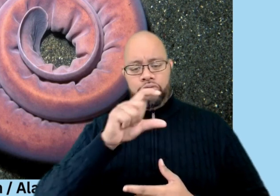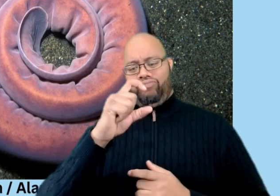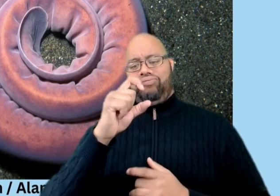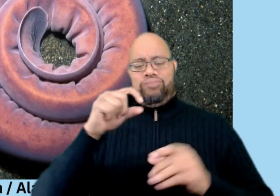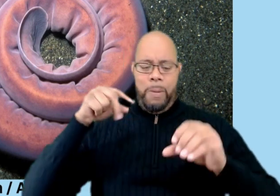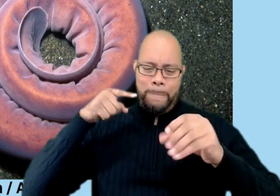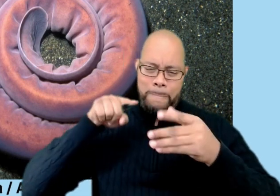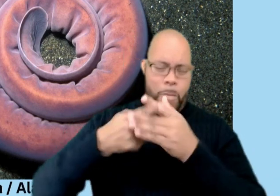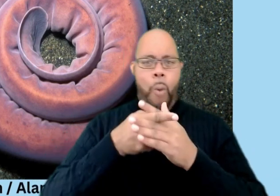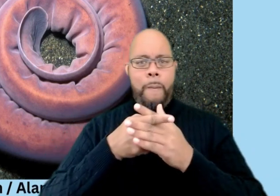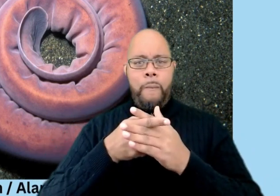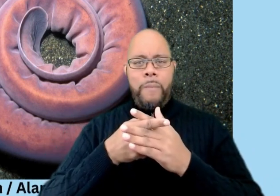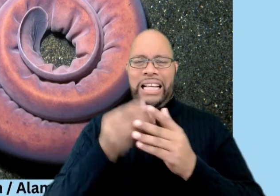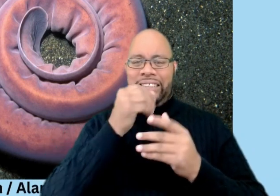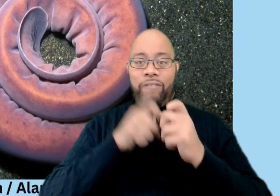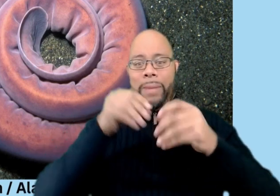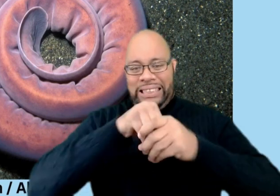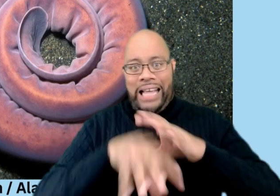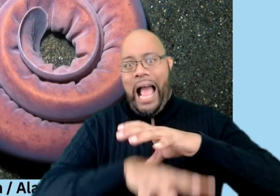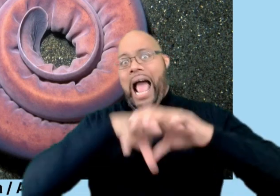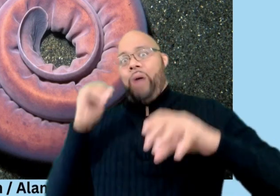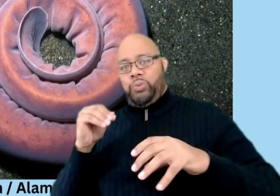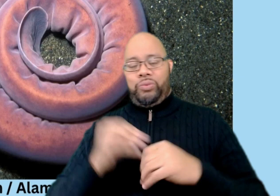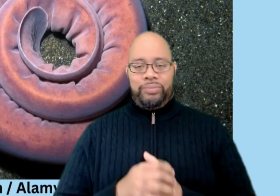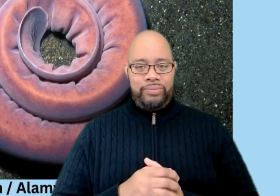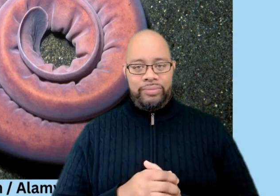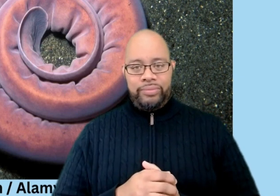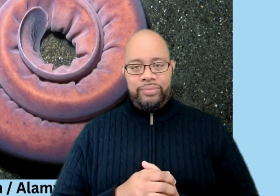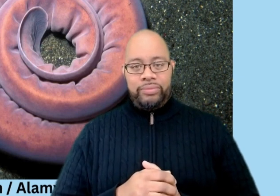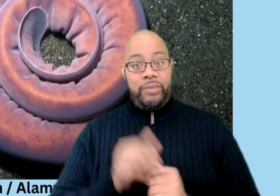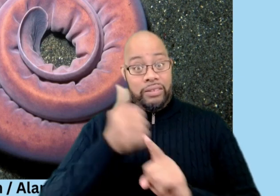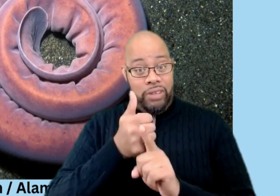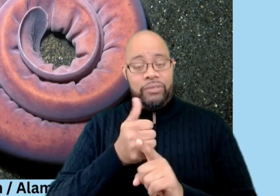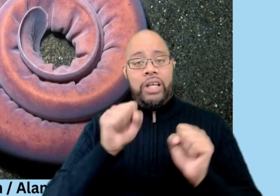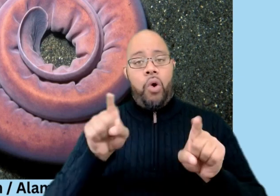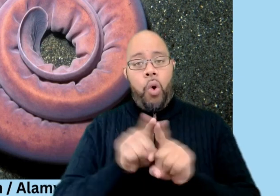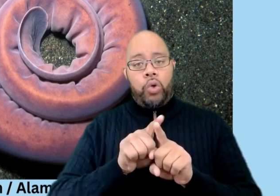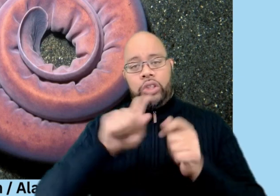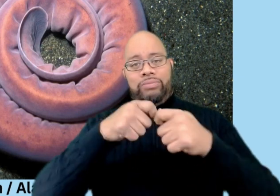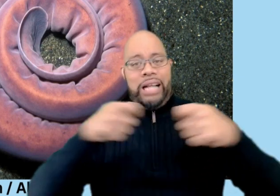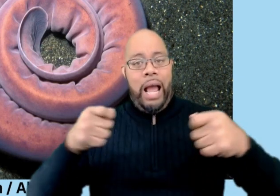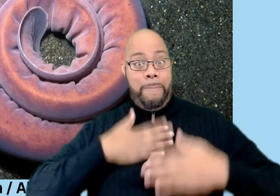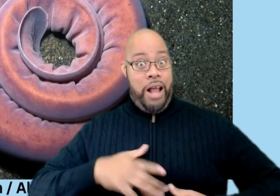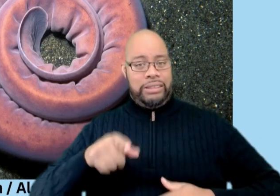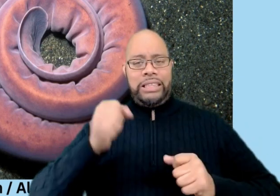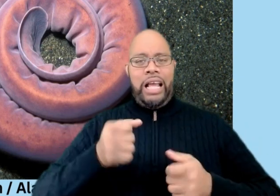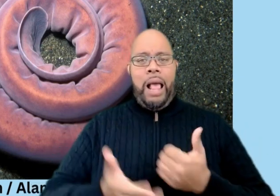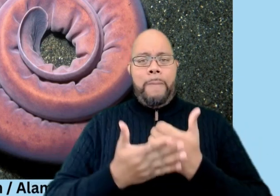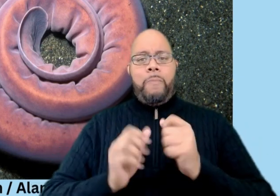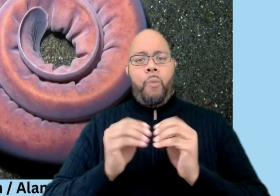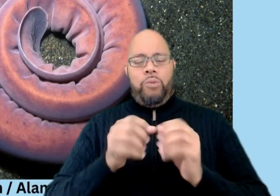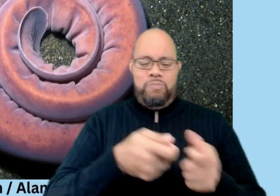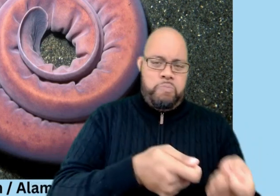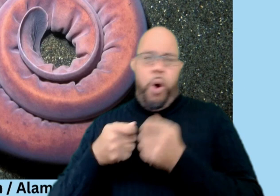mouths to bore holes into their prey and eat them from the inside out. Hagfish can also tie their bodies into knots so